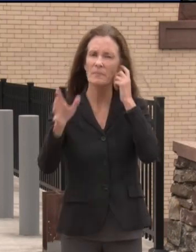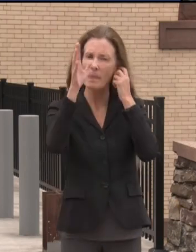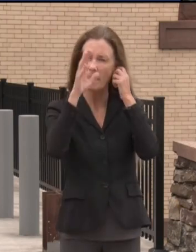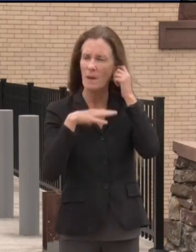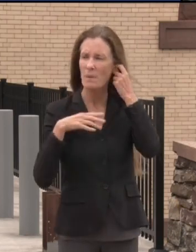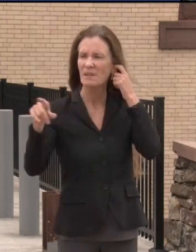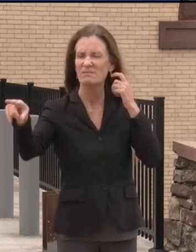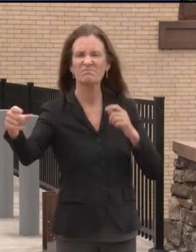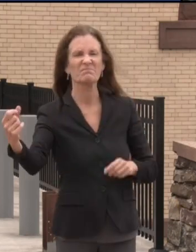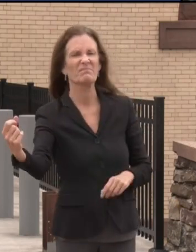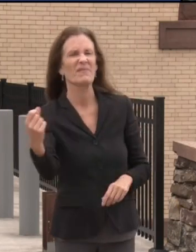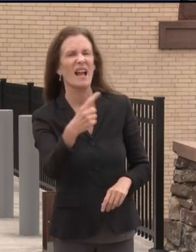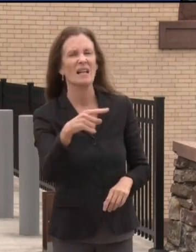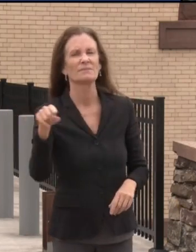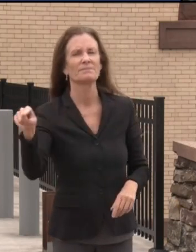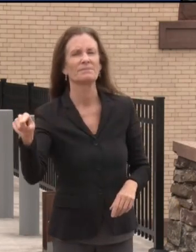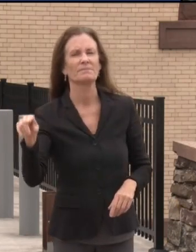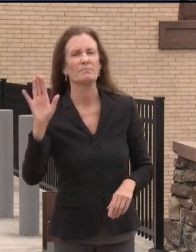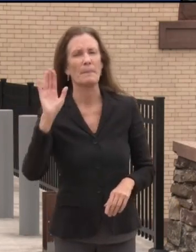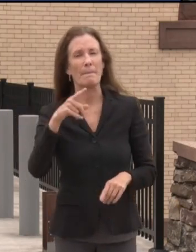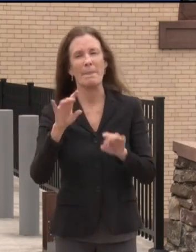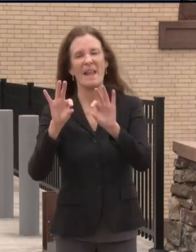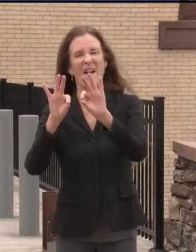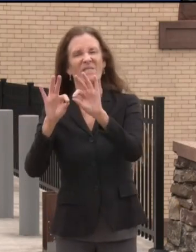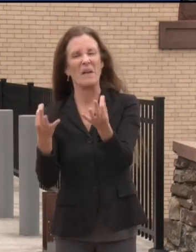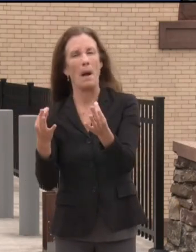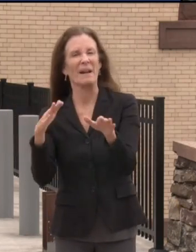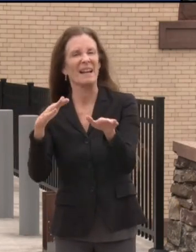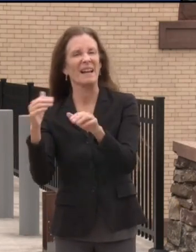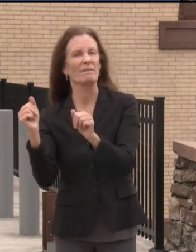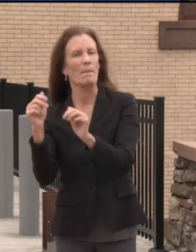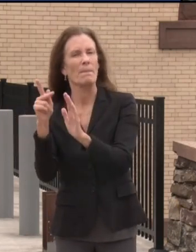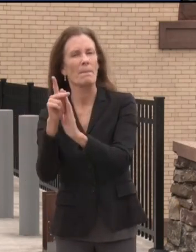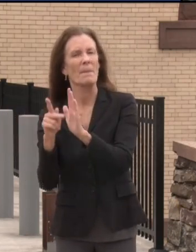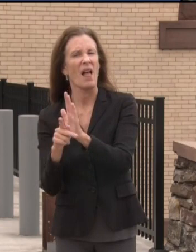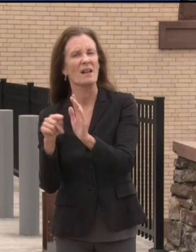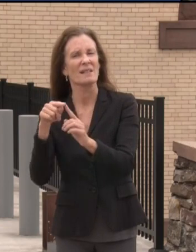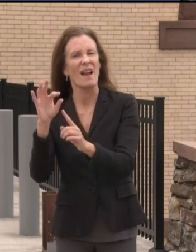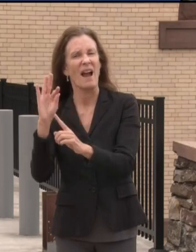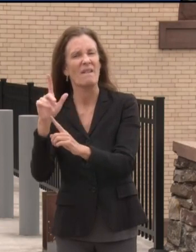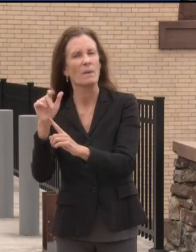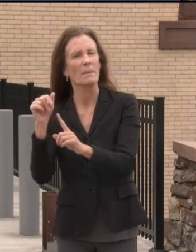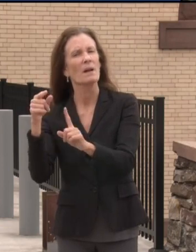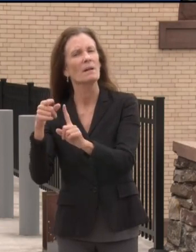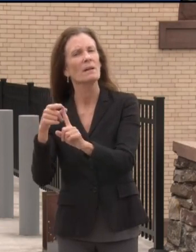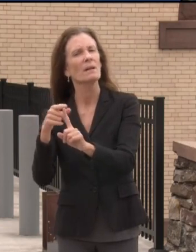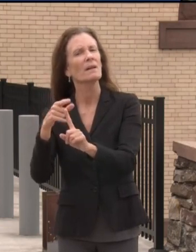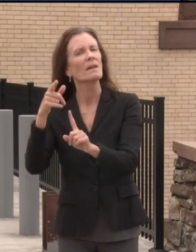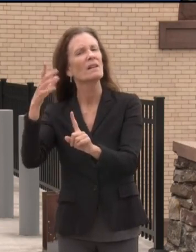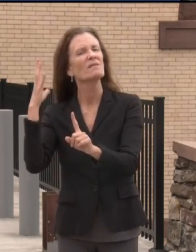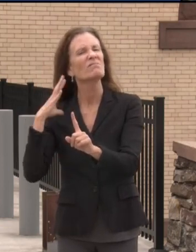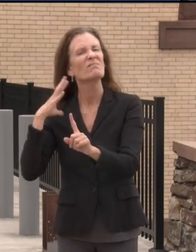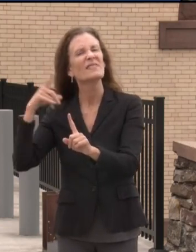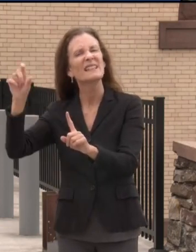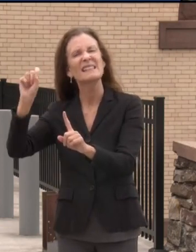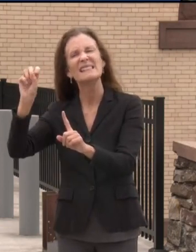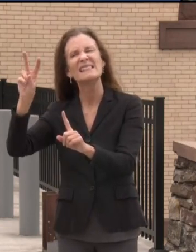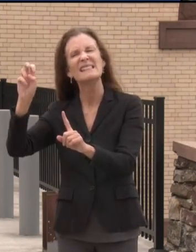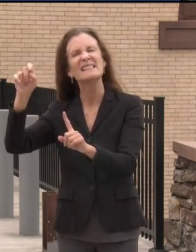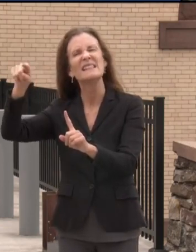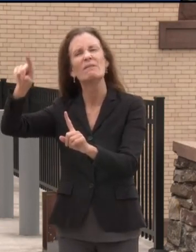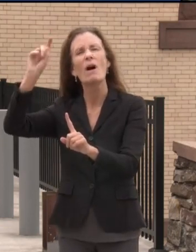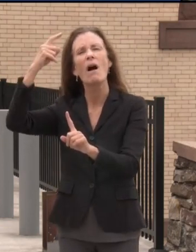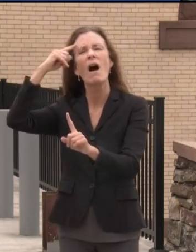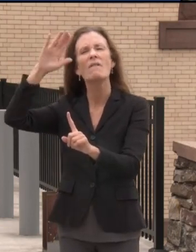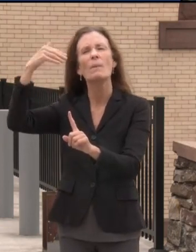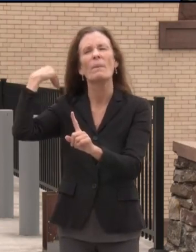So on the family leave policy that you have for the executive branch employees, is there any flexibility in that program this year or, you know,